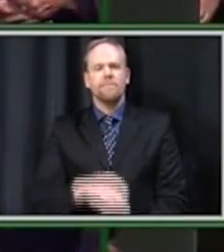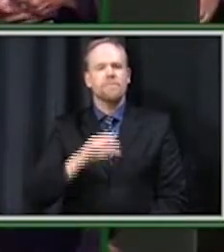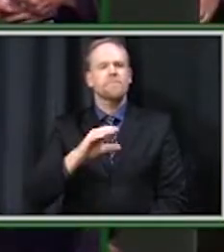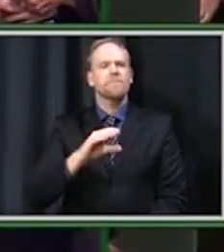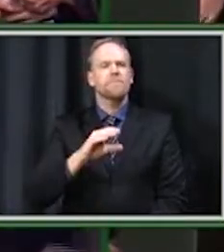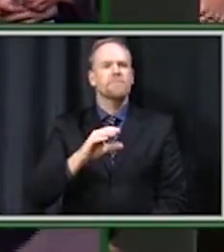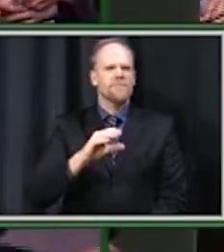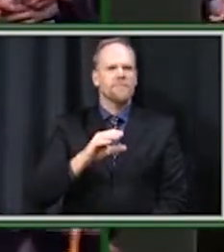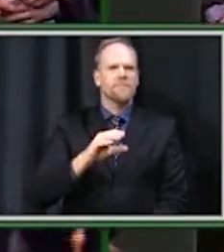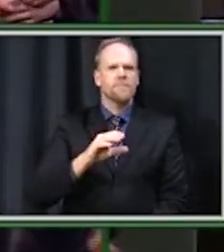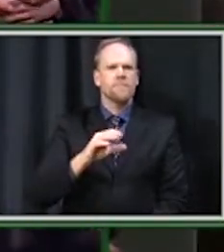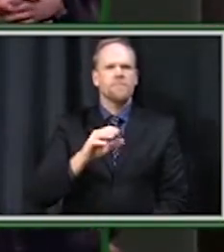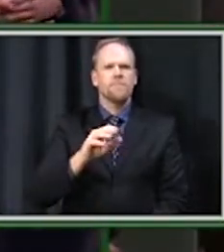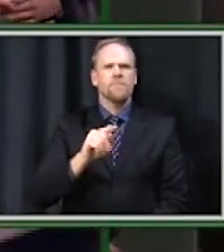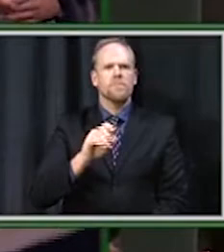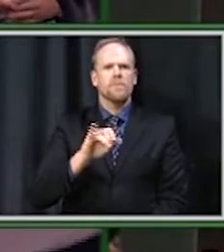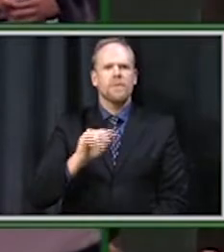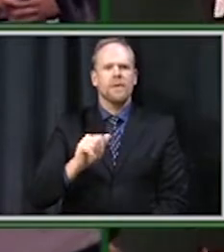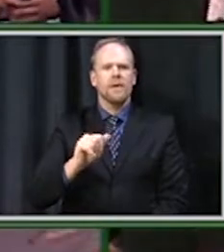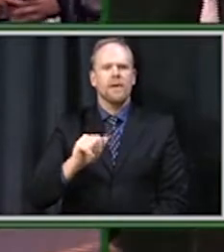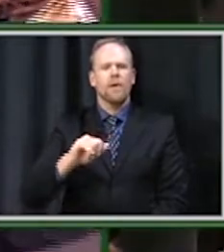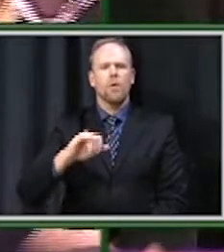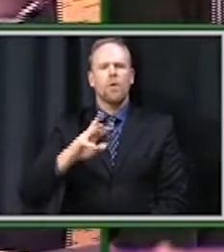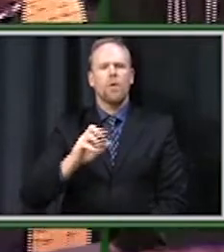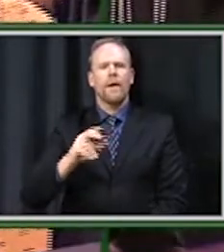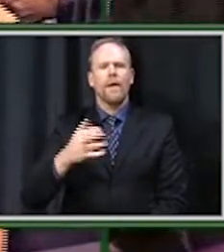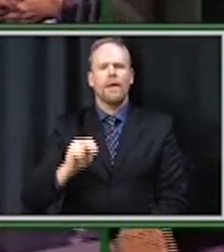Gui Bin Han.